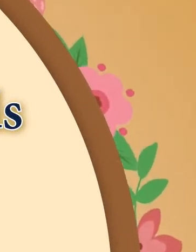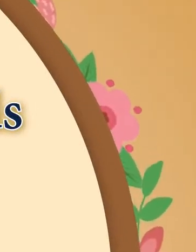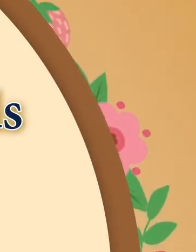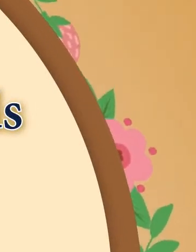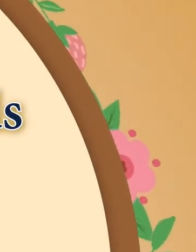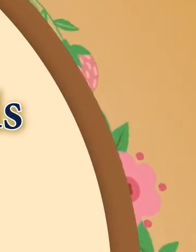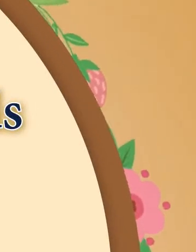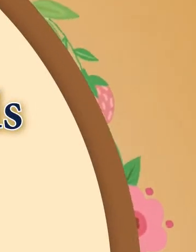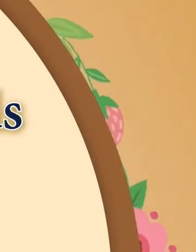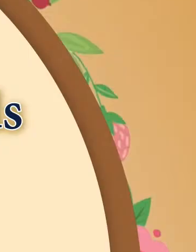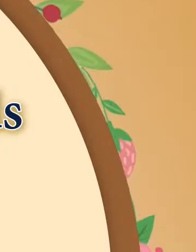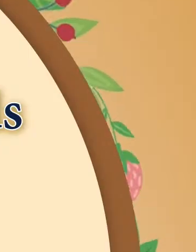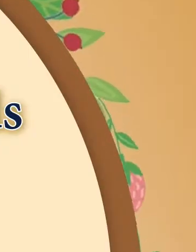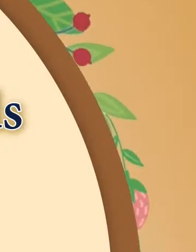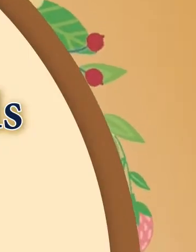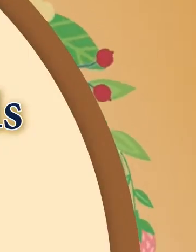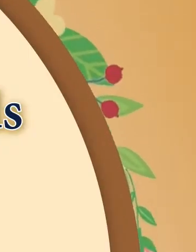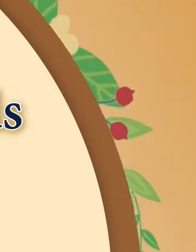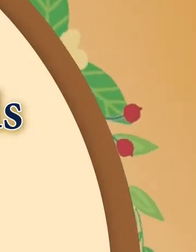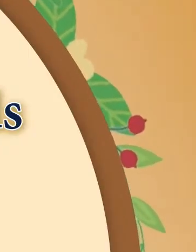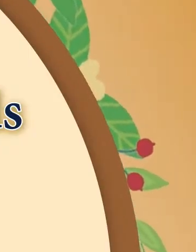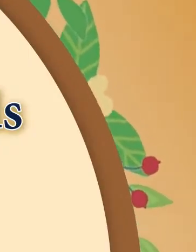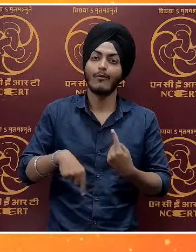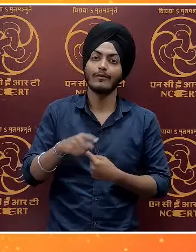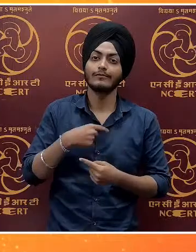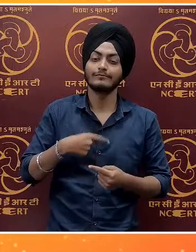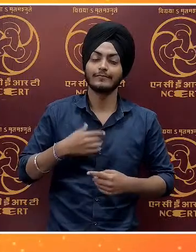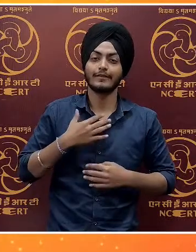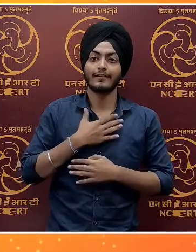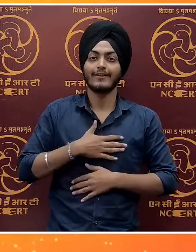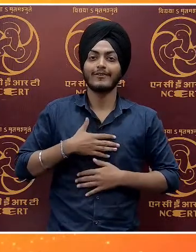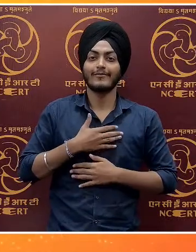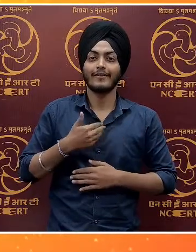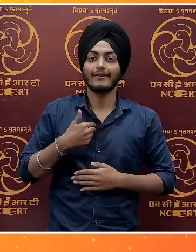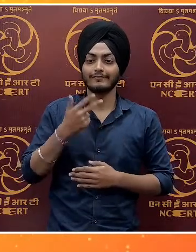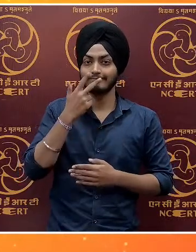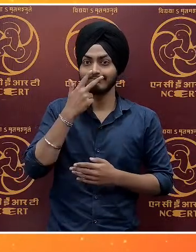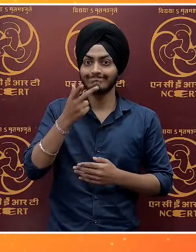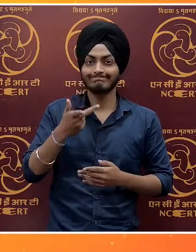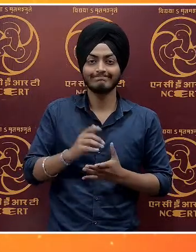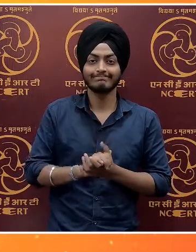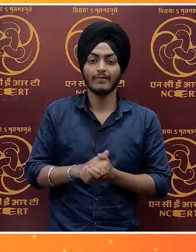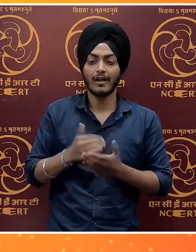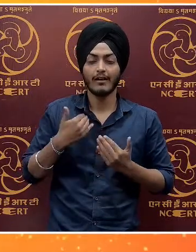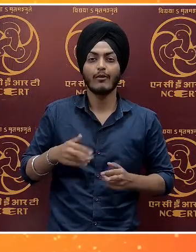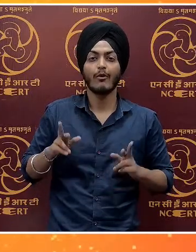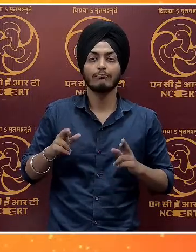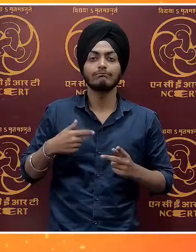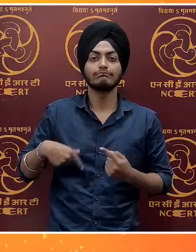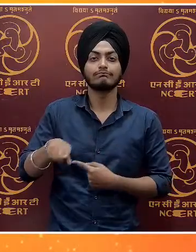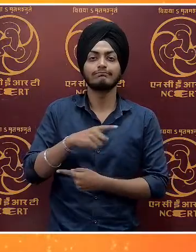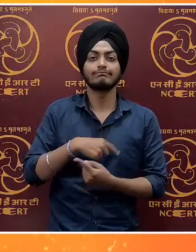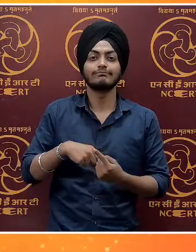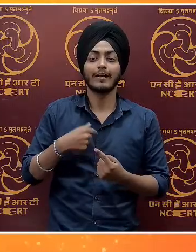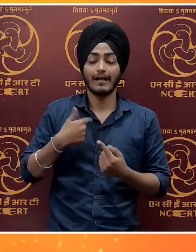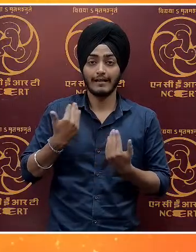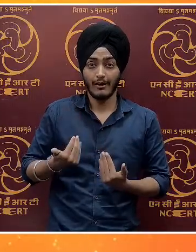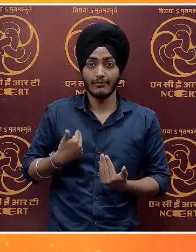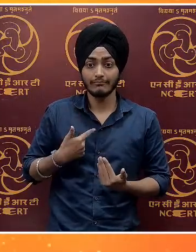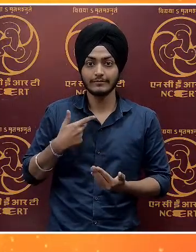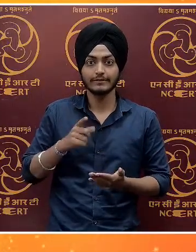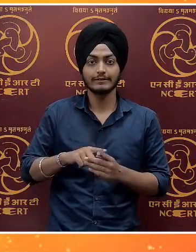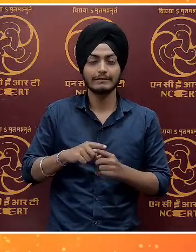with Friends. So, are you ready to have fun with your friends through this session? I'm sure you are, because we have got